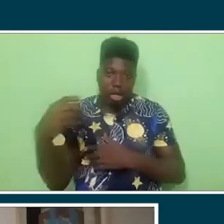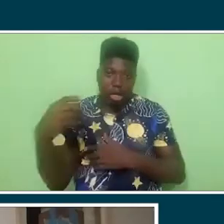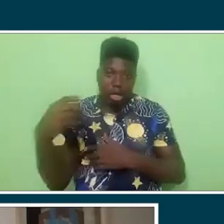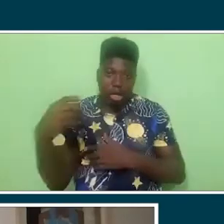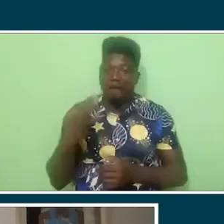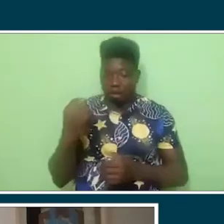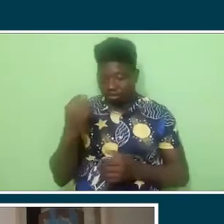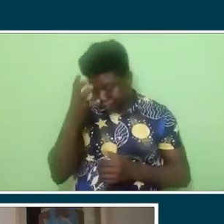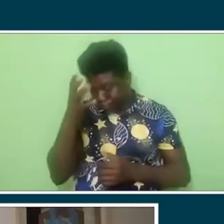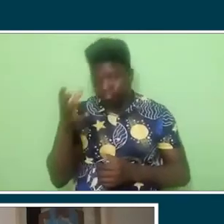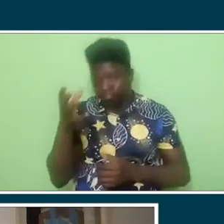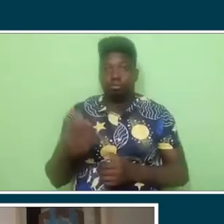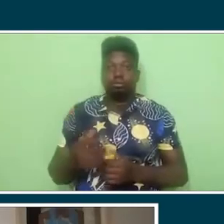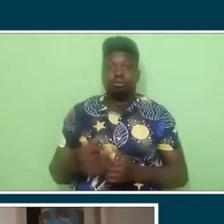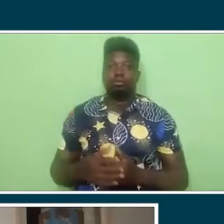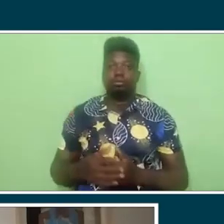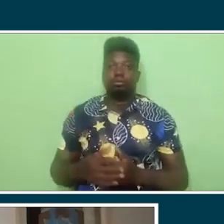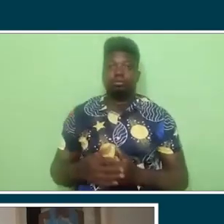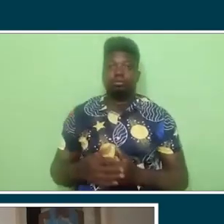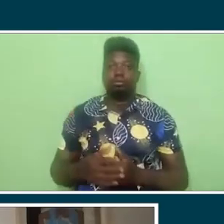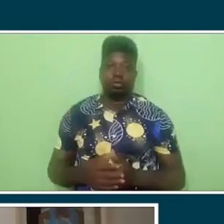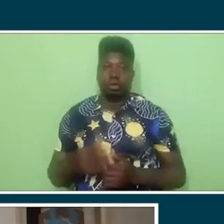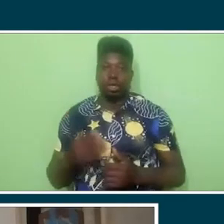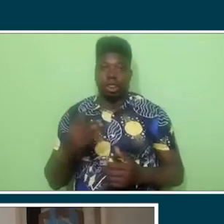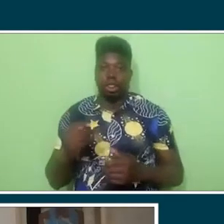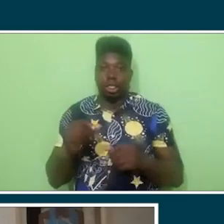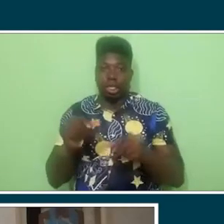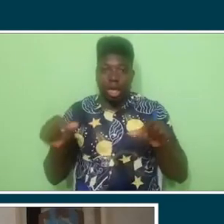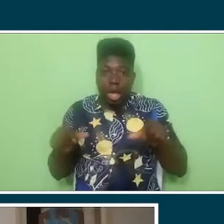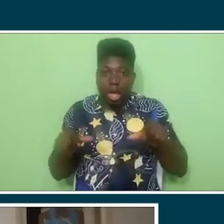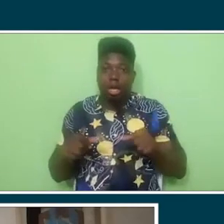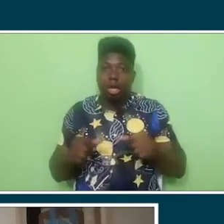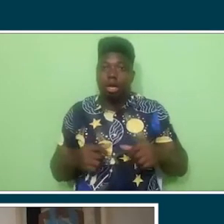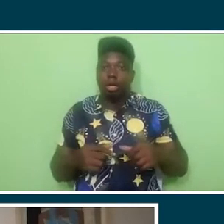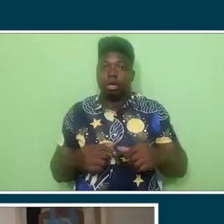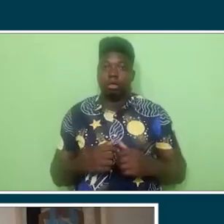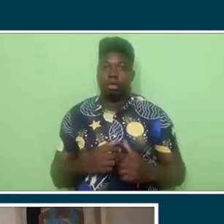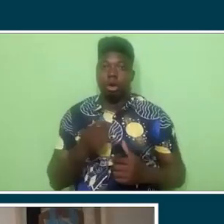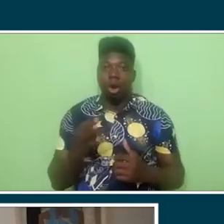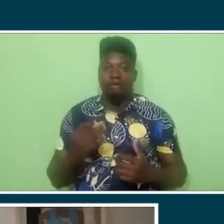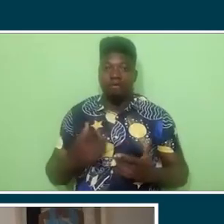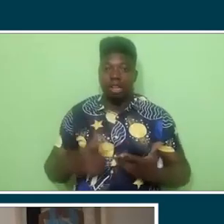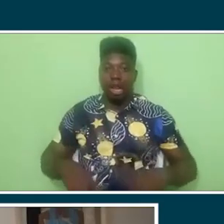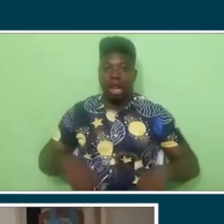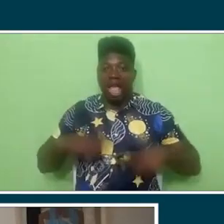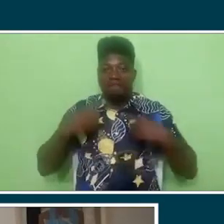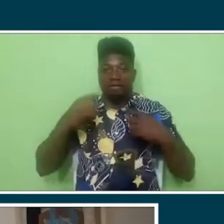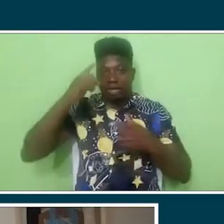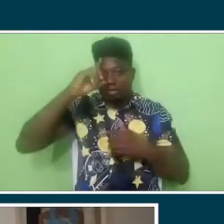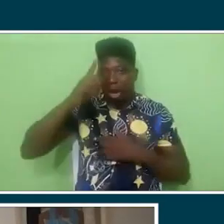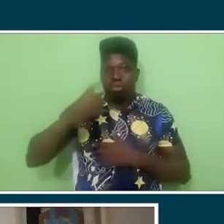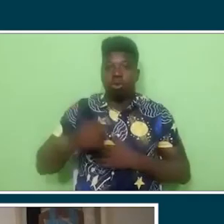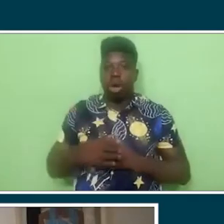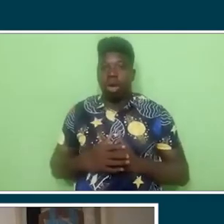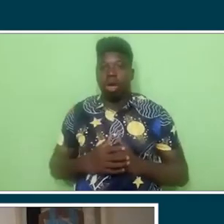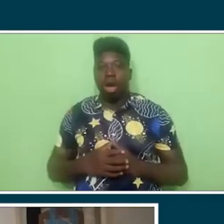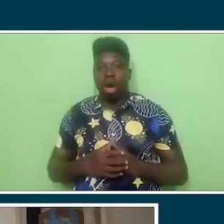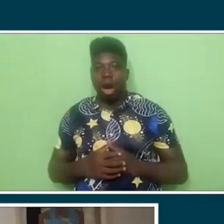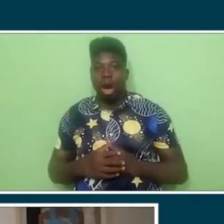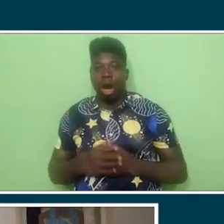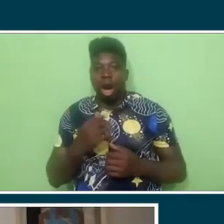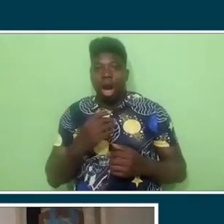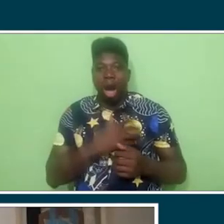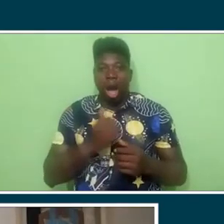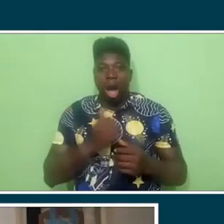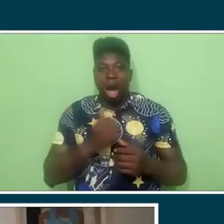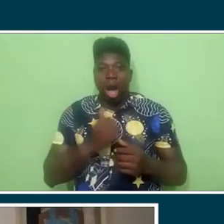like designated areas of like intellectual freedom or social capital as freedom, or even